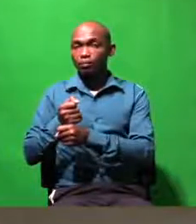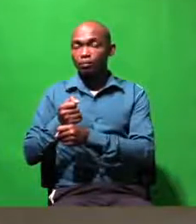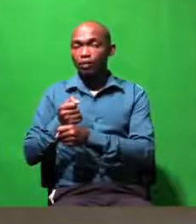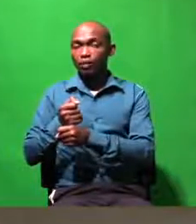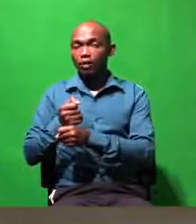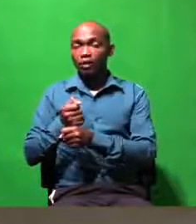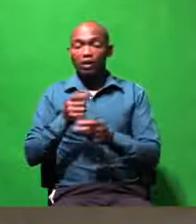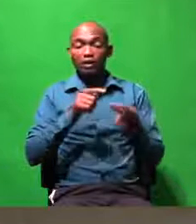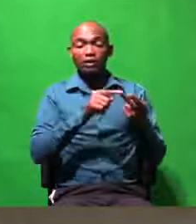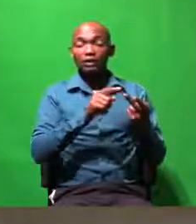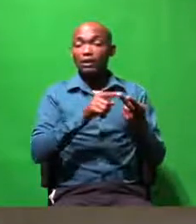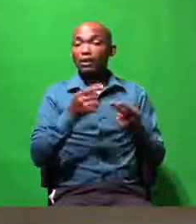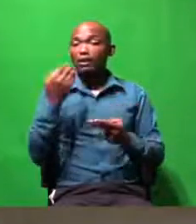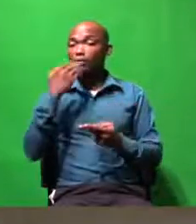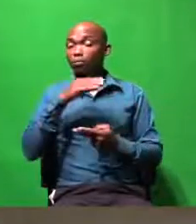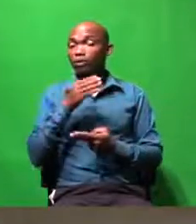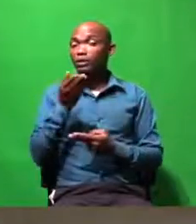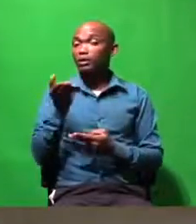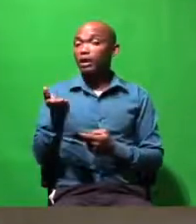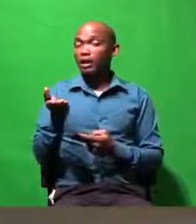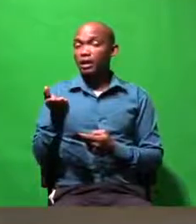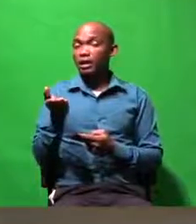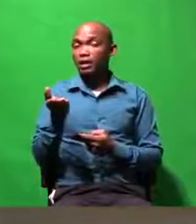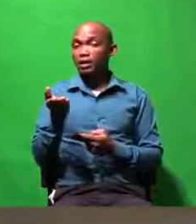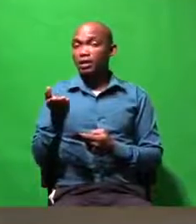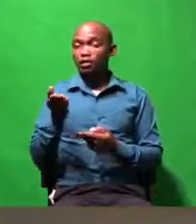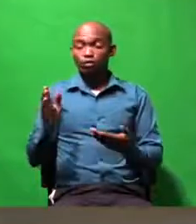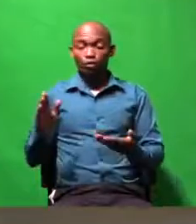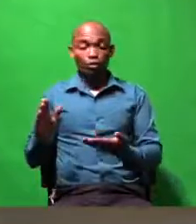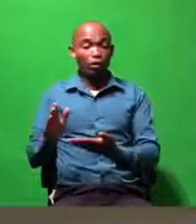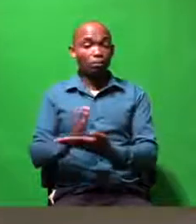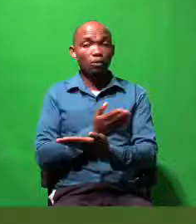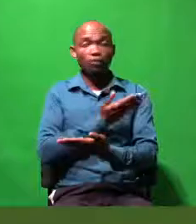A second importance here, to remove